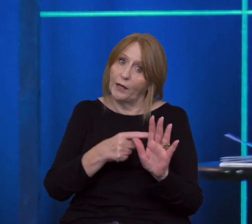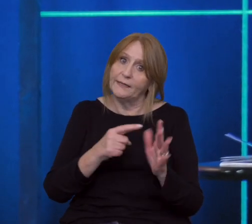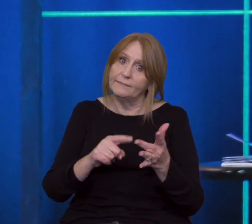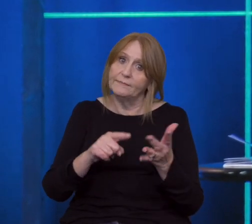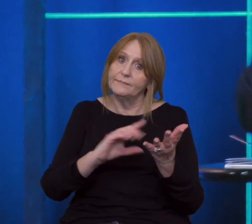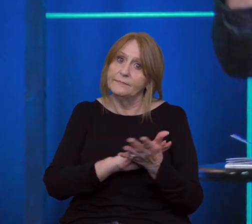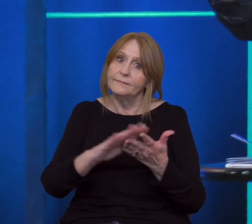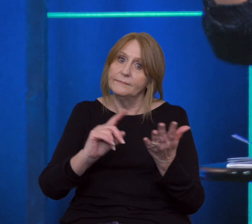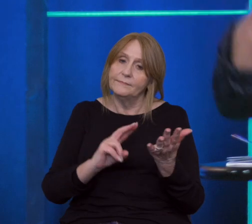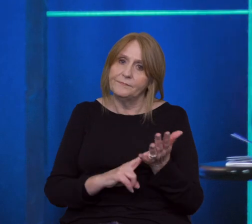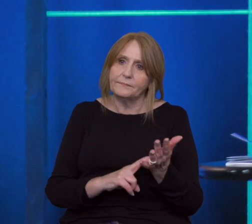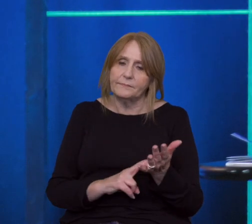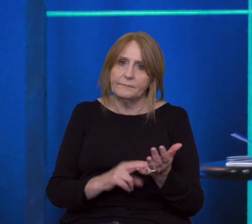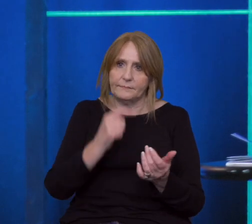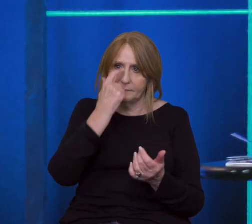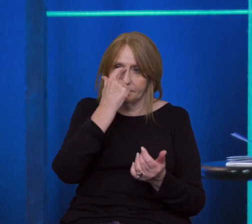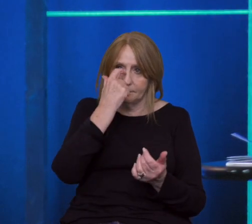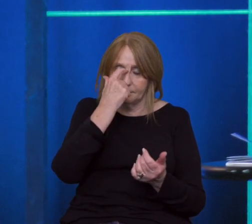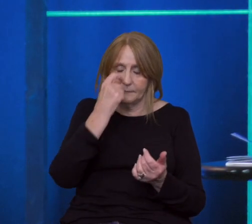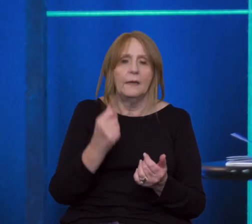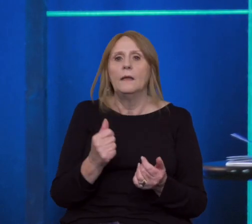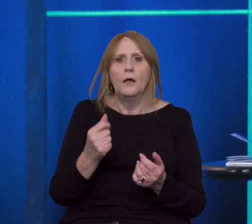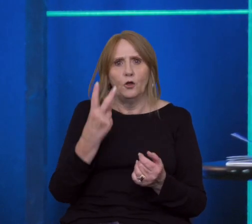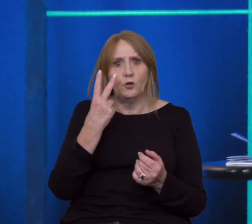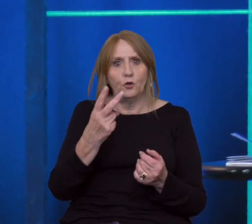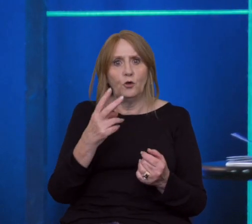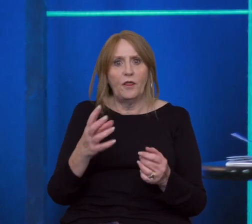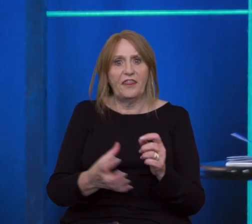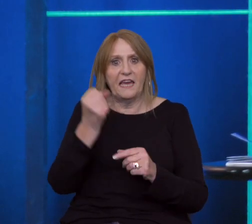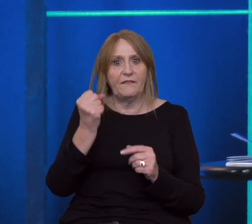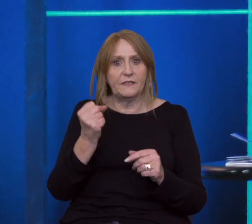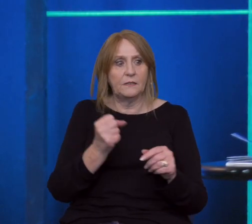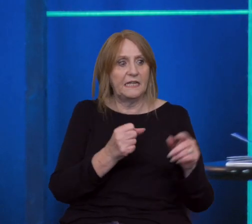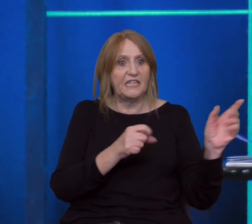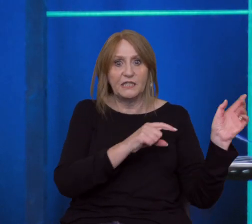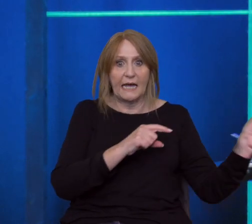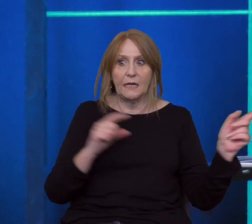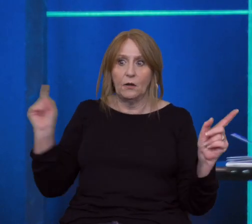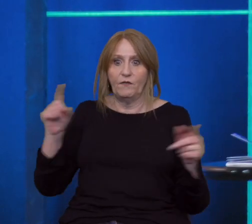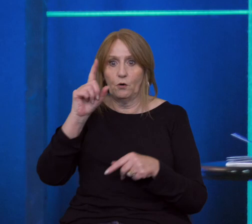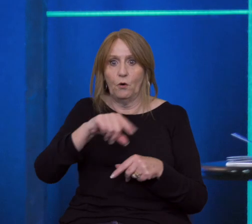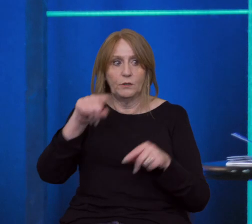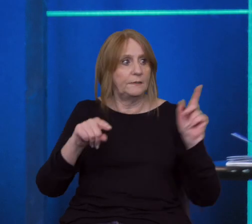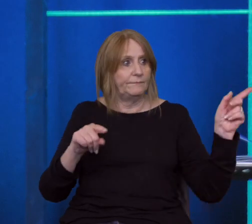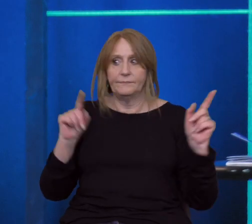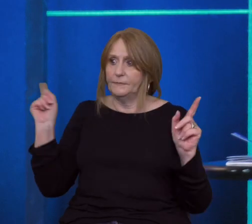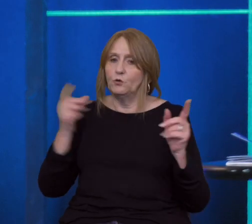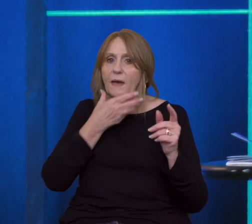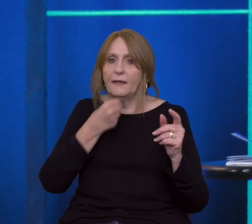there. The two thieves on either side were there. But He was a single